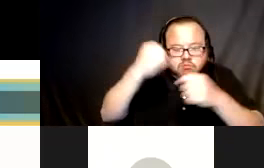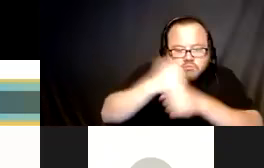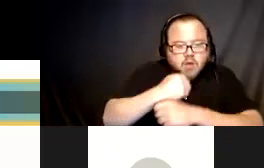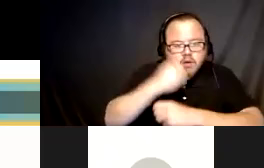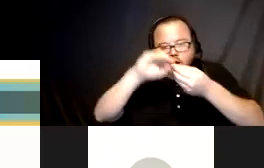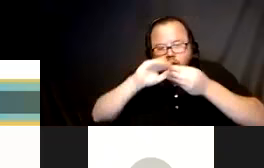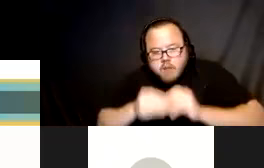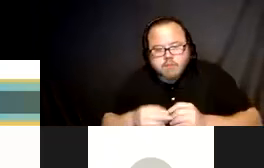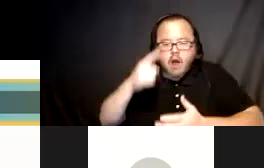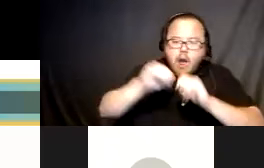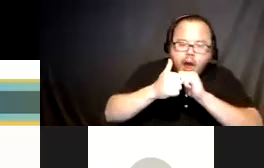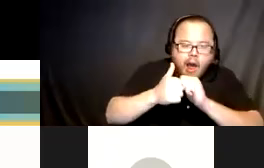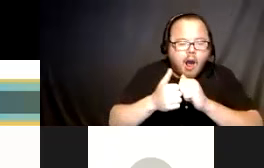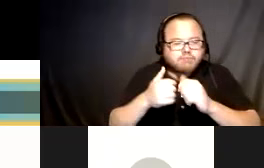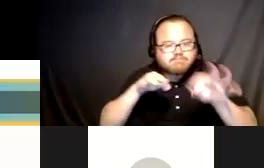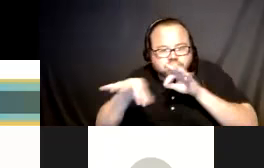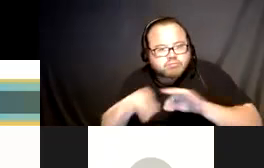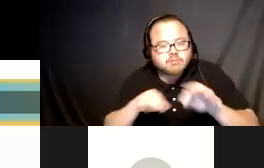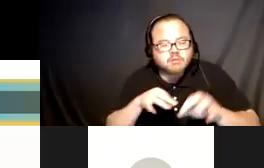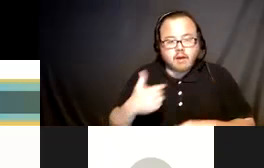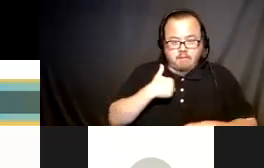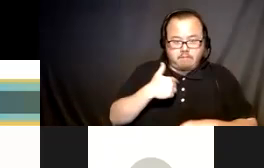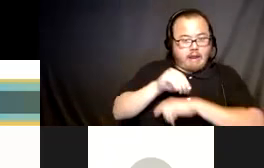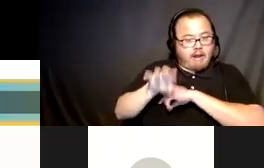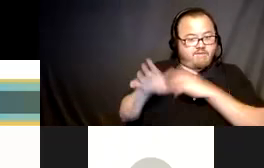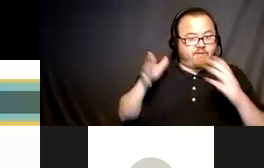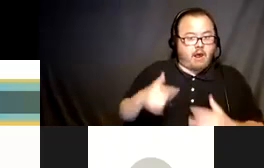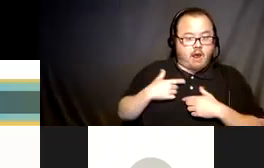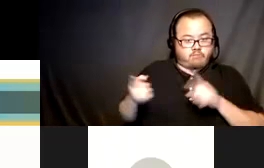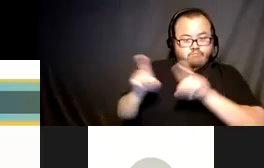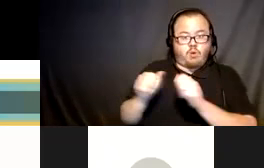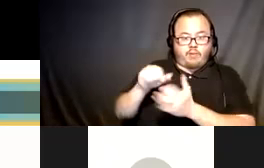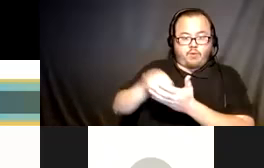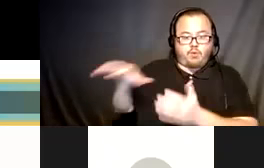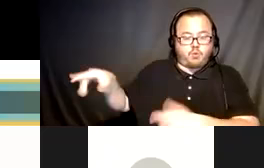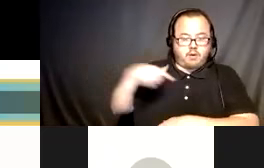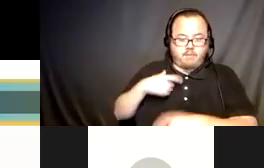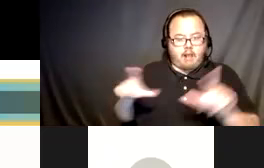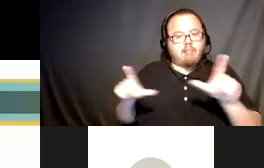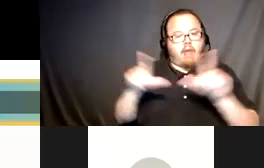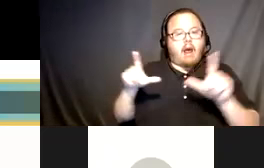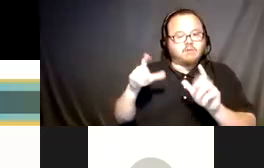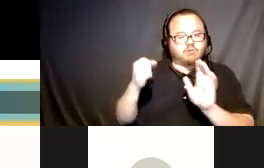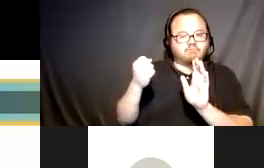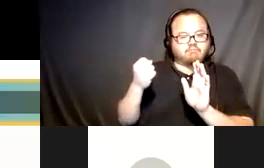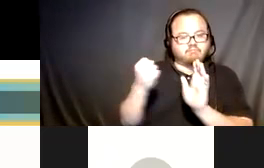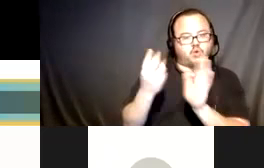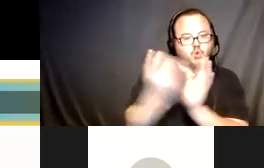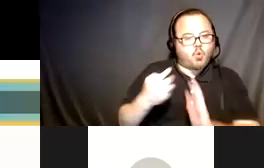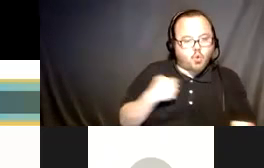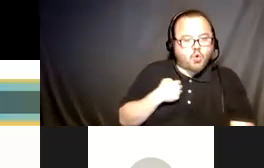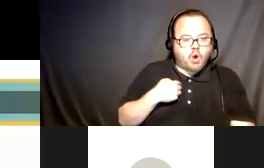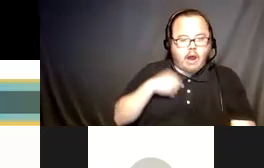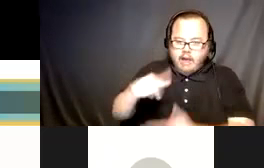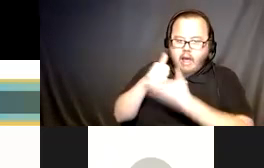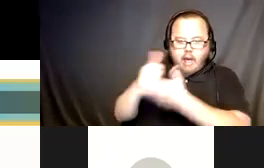what to say. And then there's someone like me that's an advisor with them. And I'm a licensed clinical social worker. So I'm able to really help them on